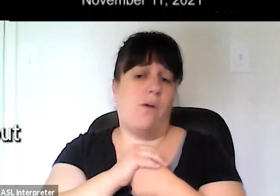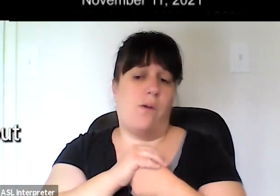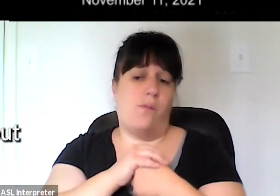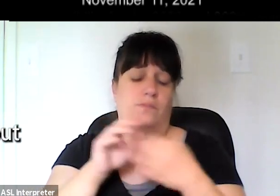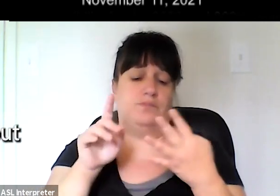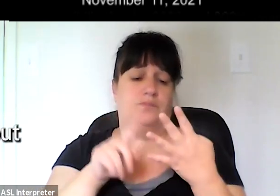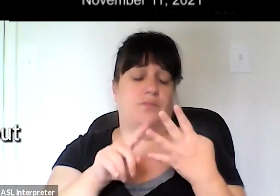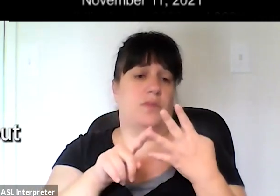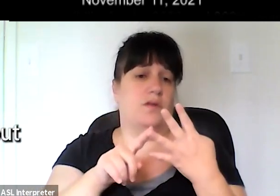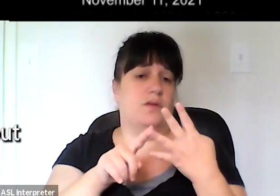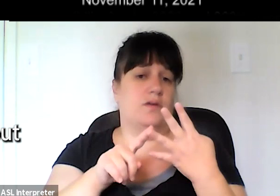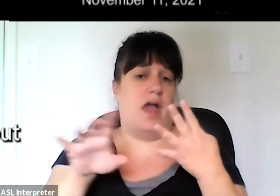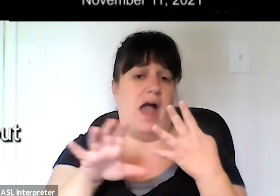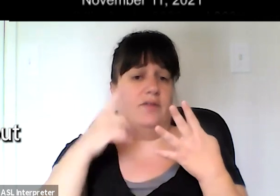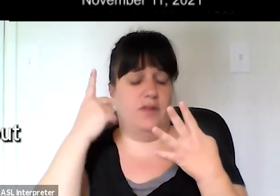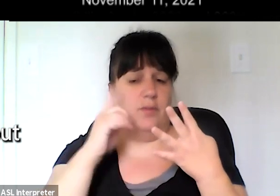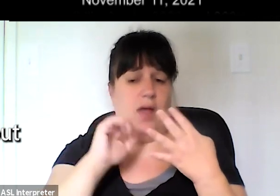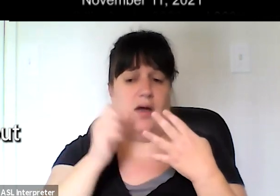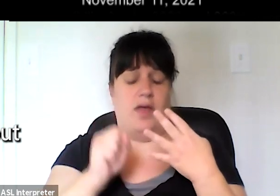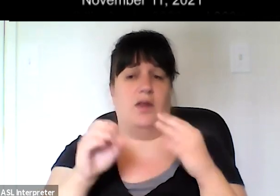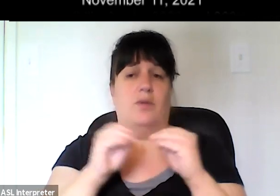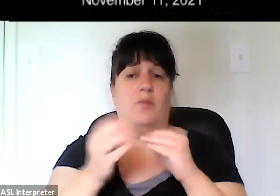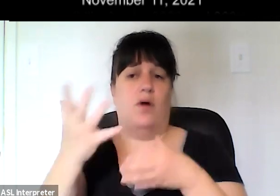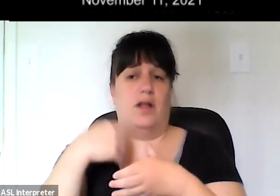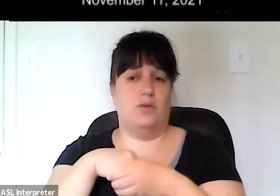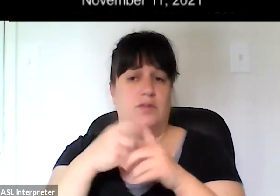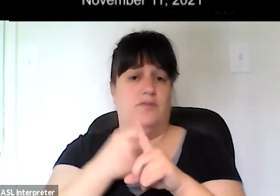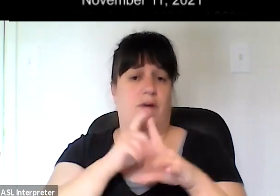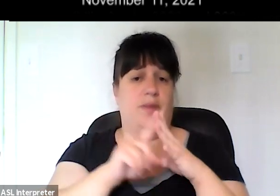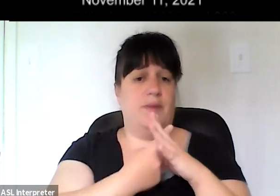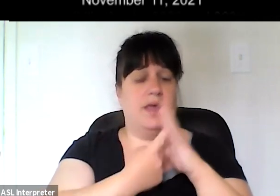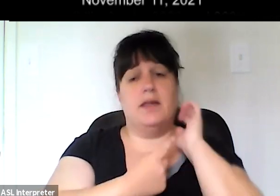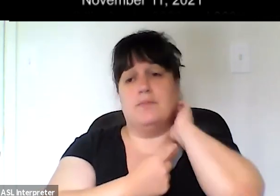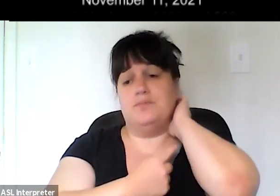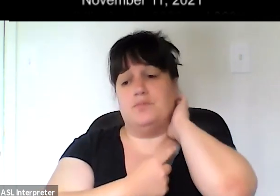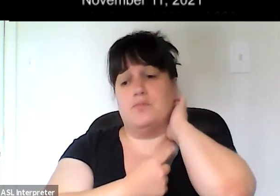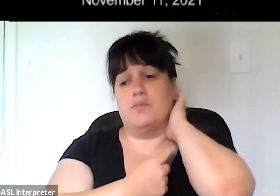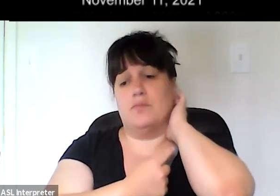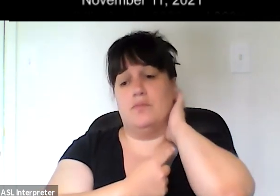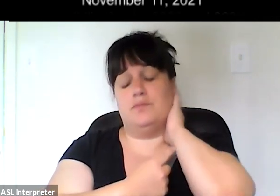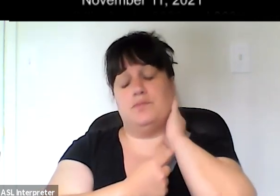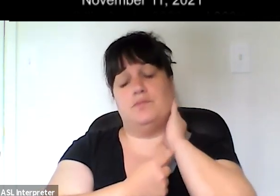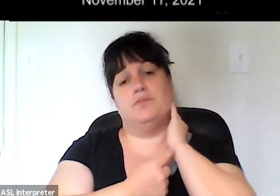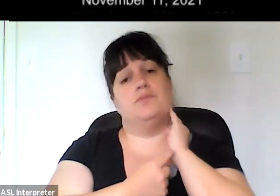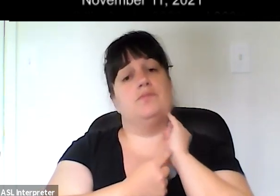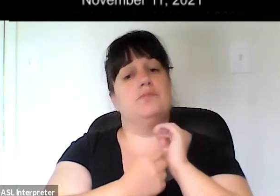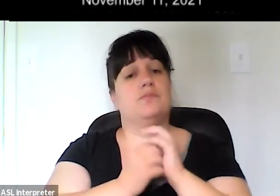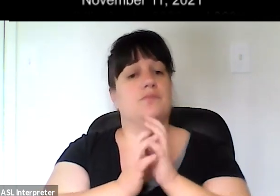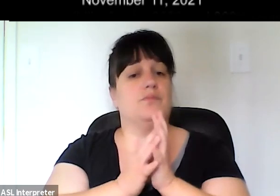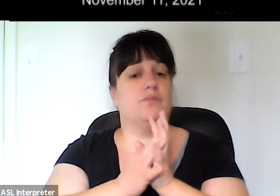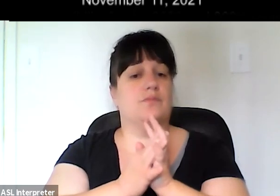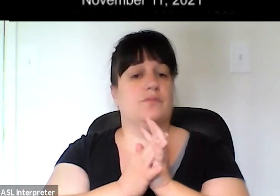third point would be to actively think about how can we be more inclusive from the beginning. Now, this could kind of be in terms